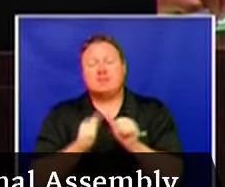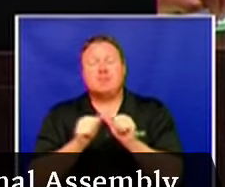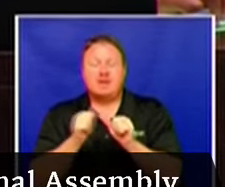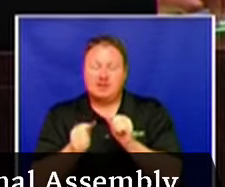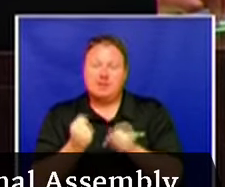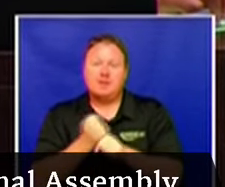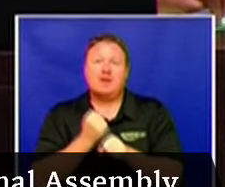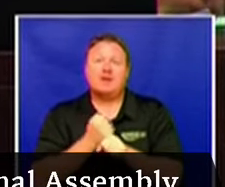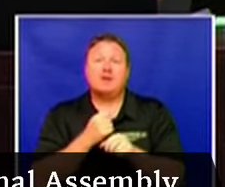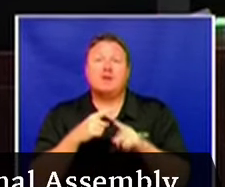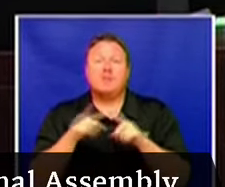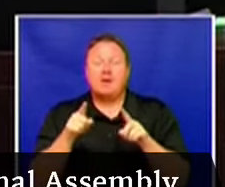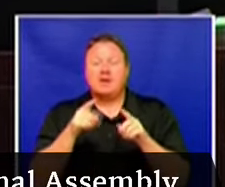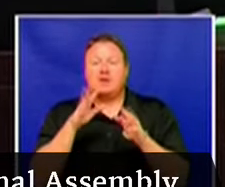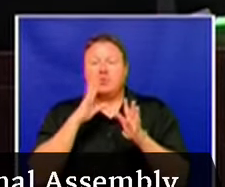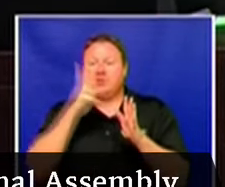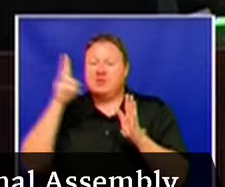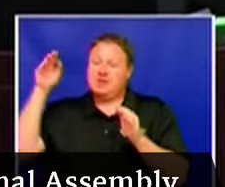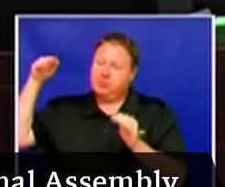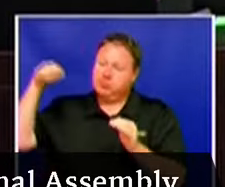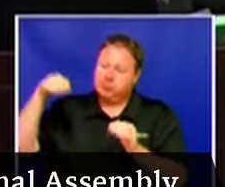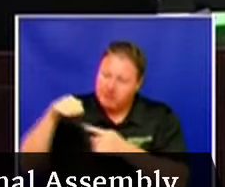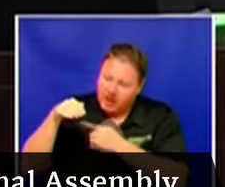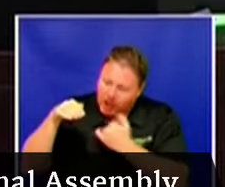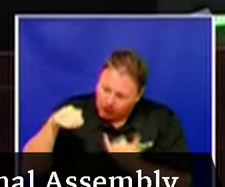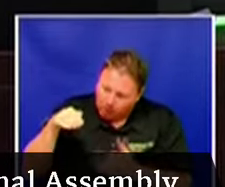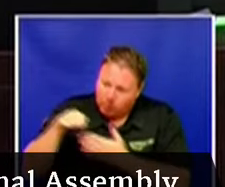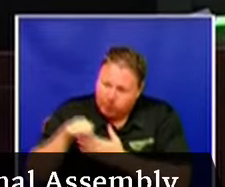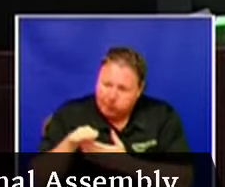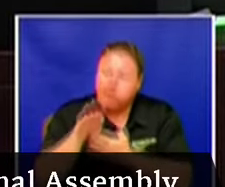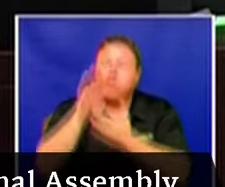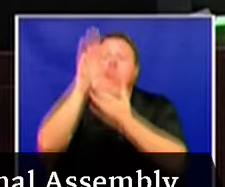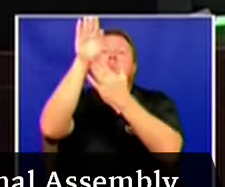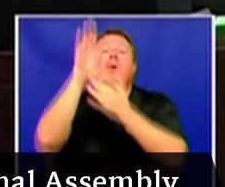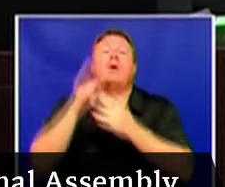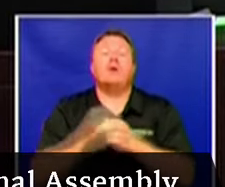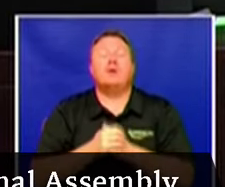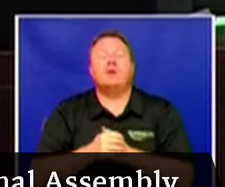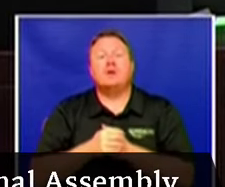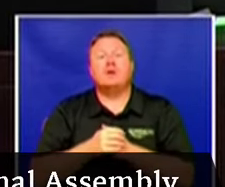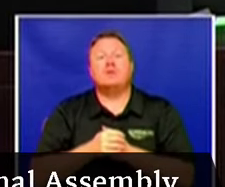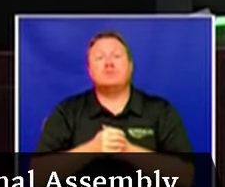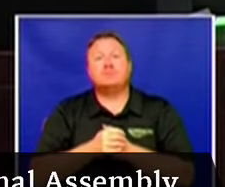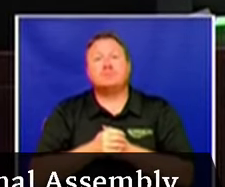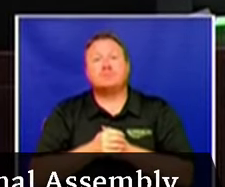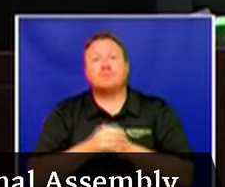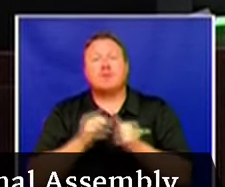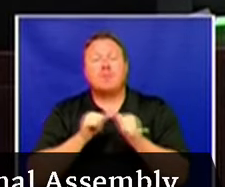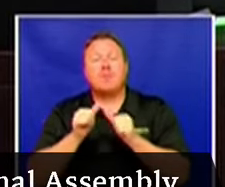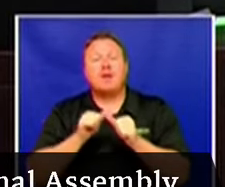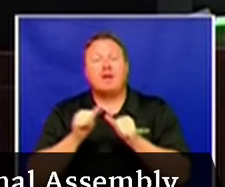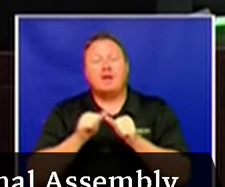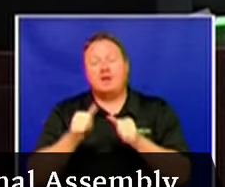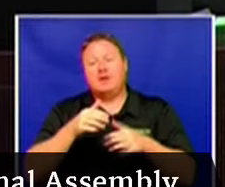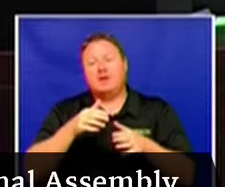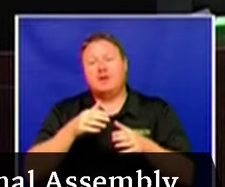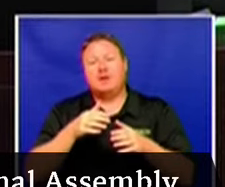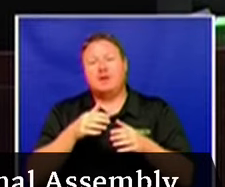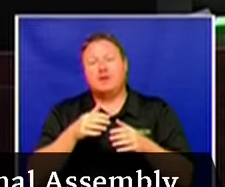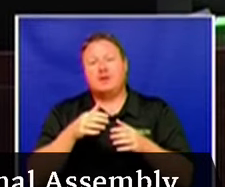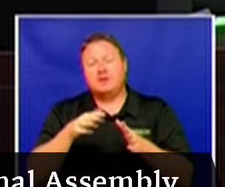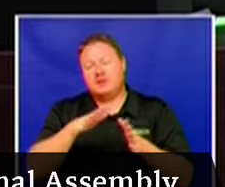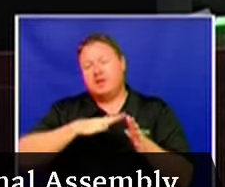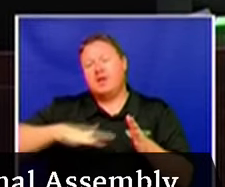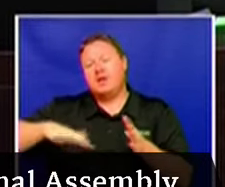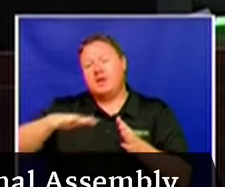the downward slide that we were on. And similarly with defense, but more importantly, in the areas that you're talking